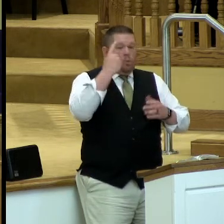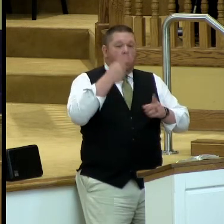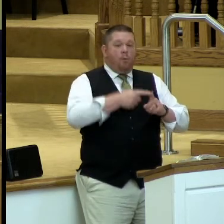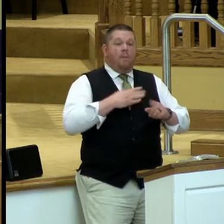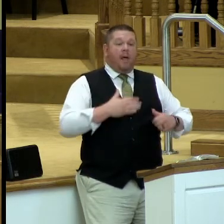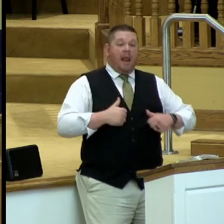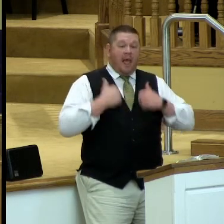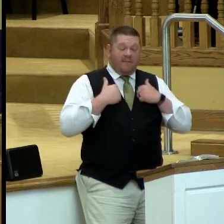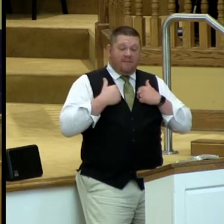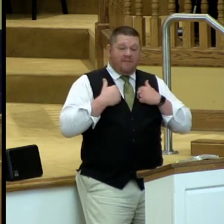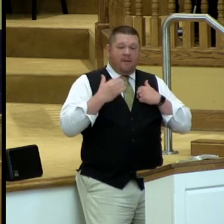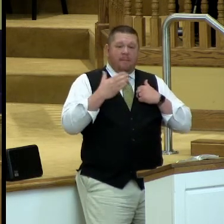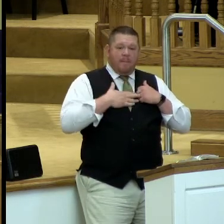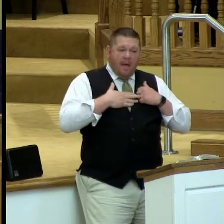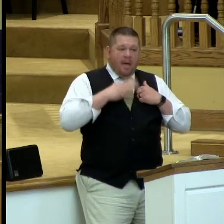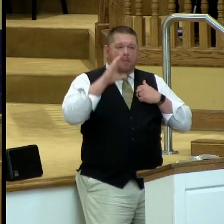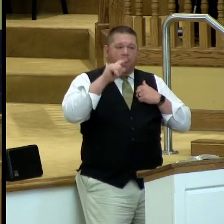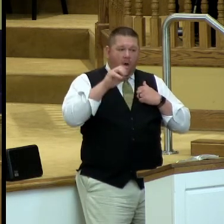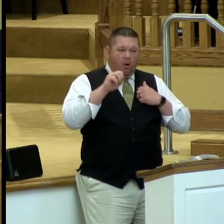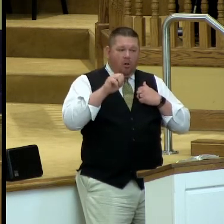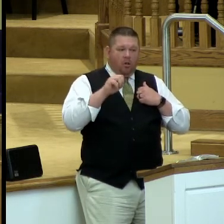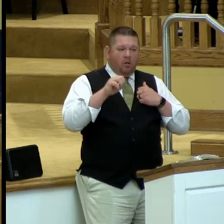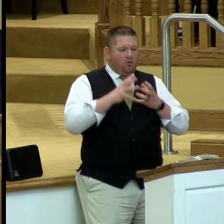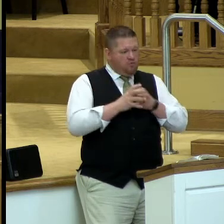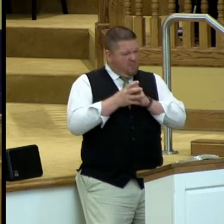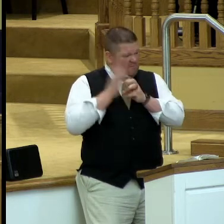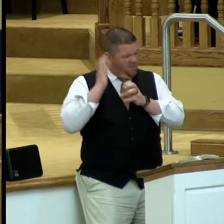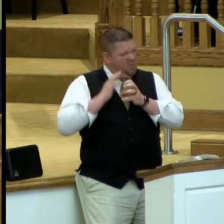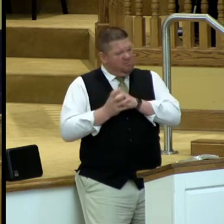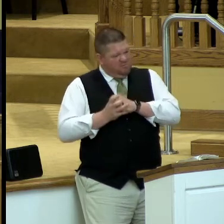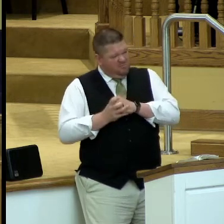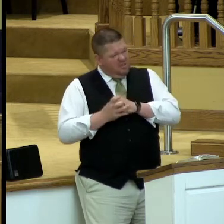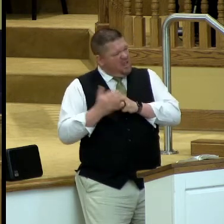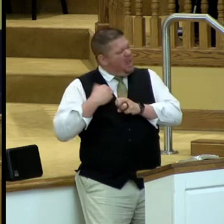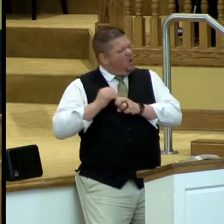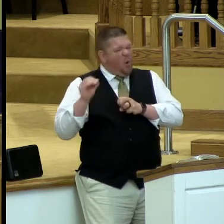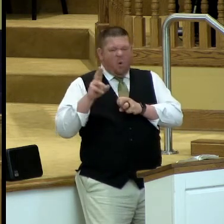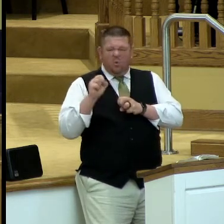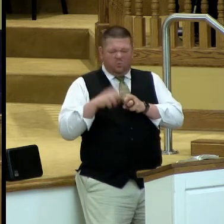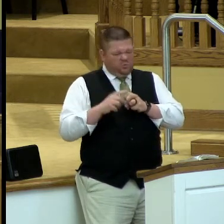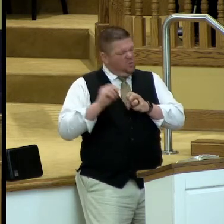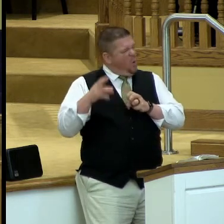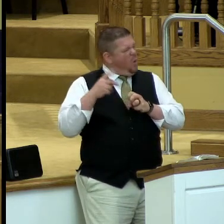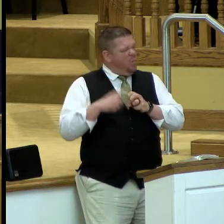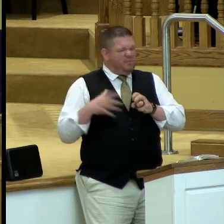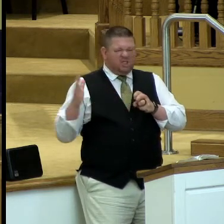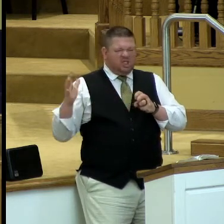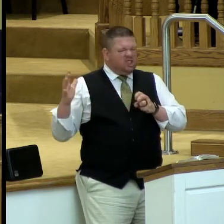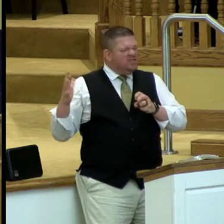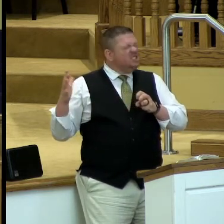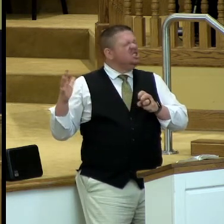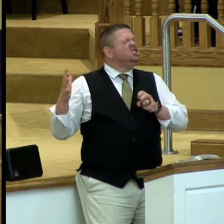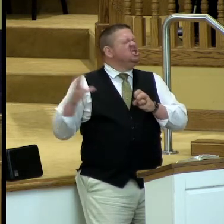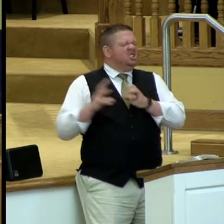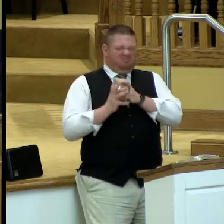in my life, my bottle was crumpled up and had no use for it at all